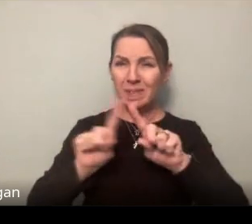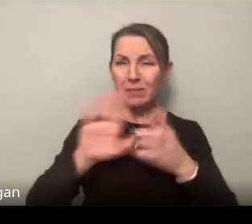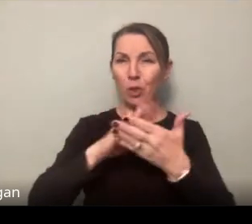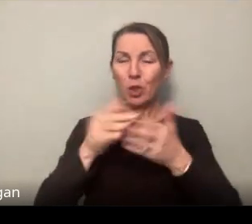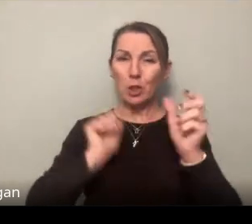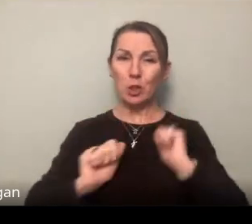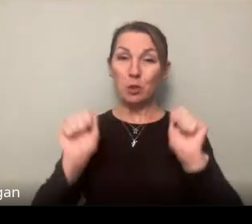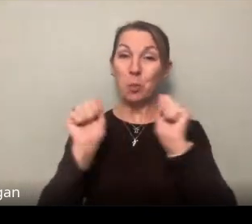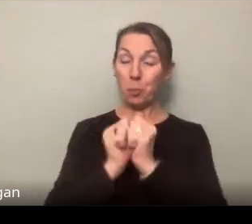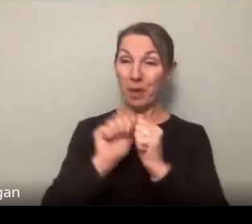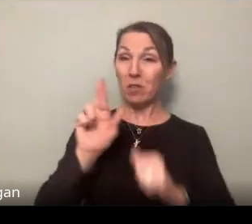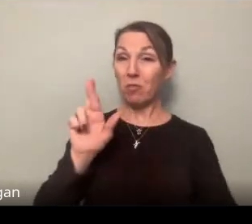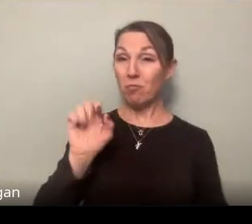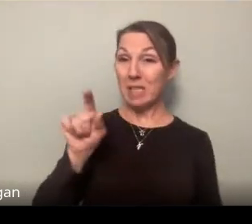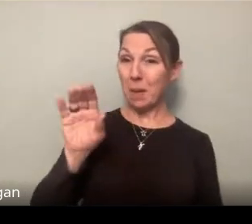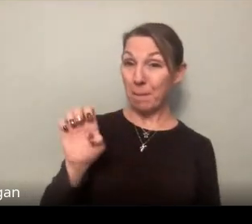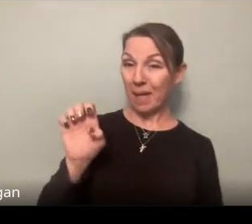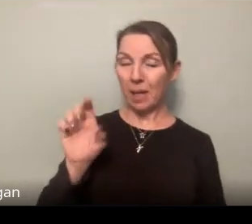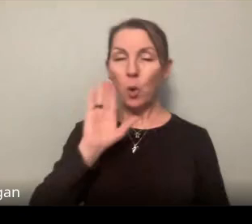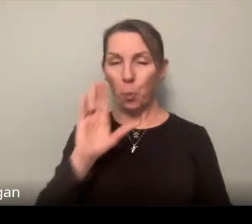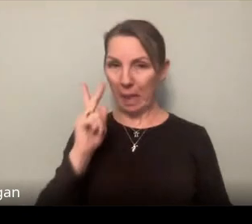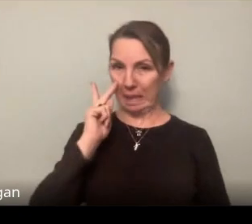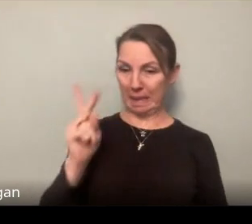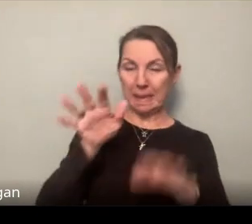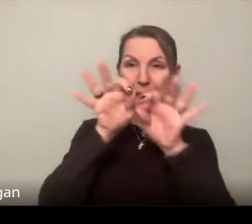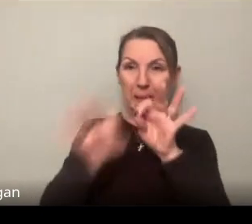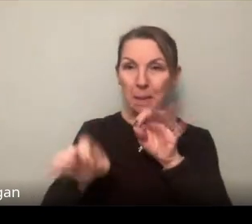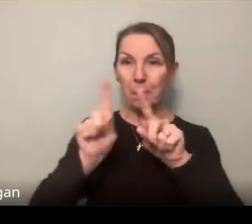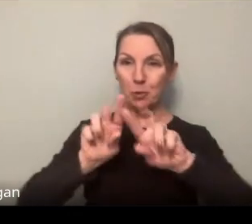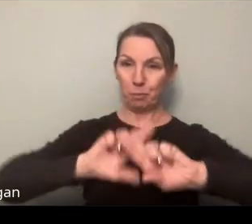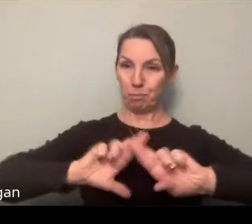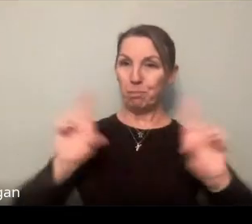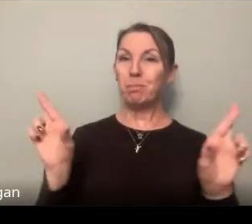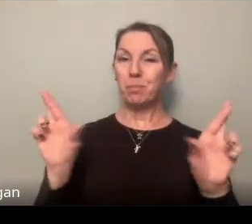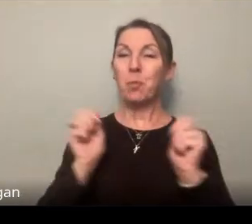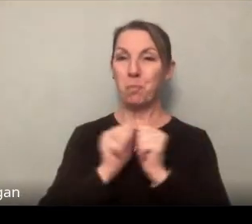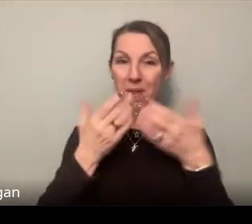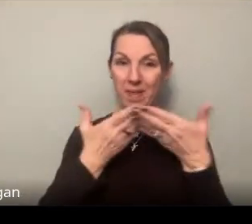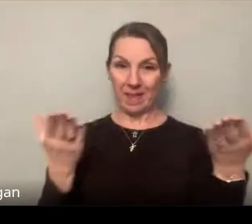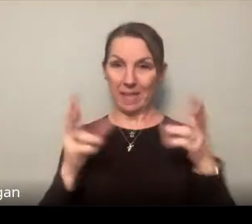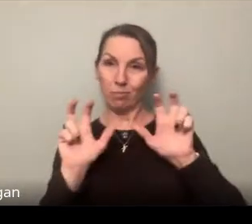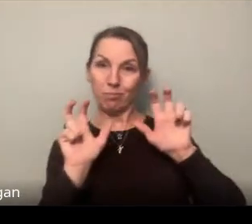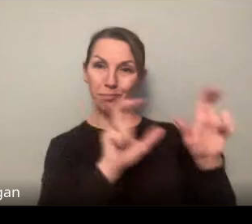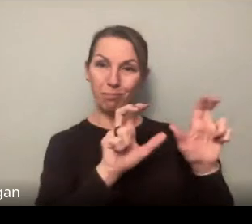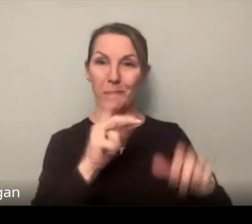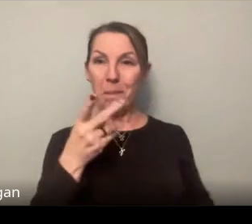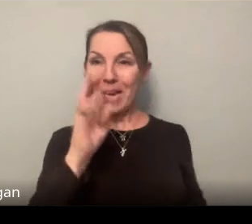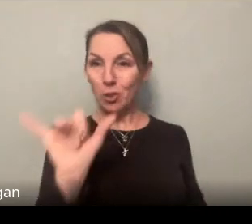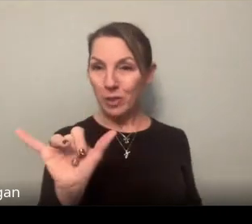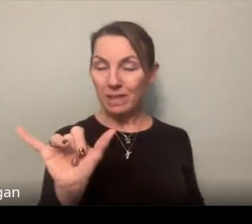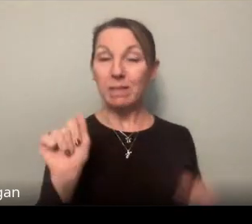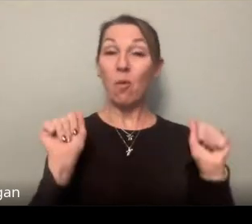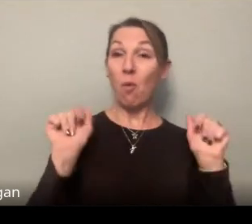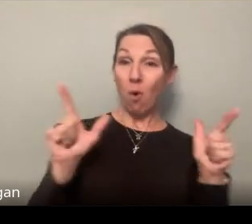with recipes that you're going to find simple and easy to prepare with items that you're going to find in your pantry. All